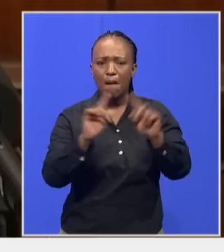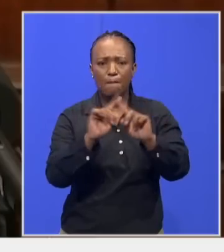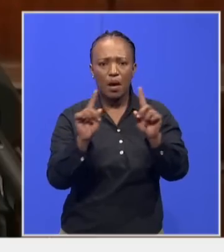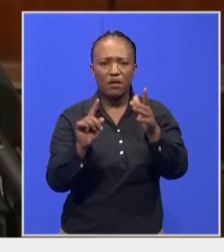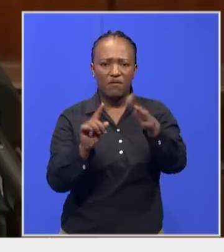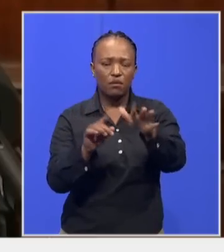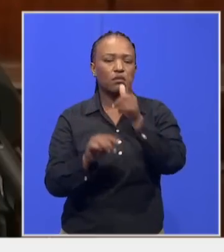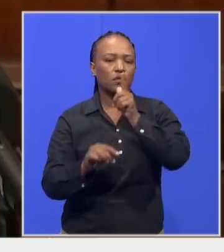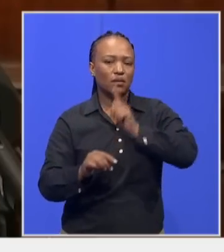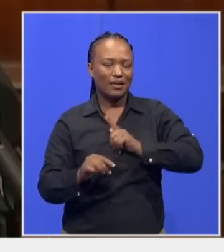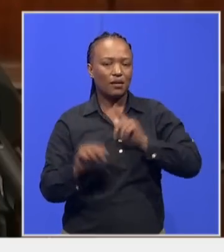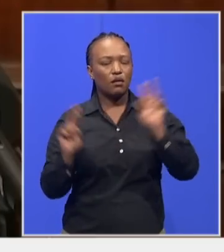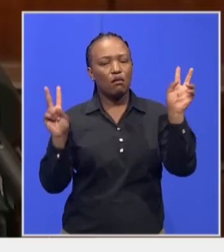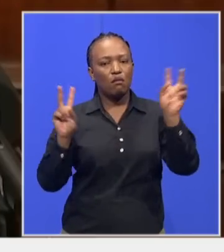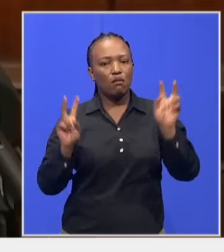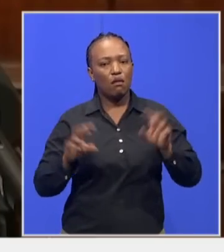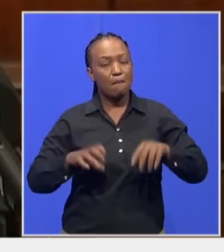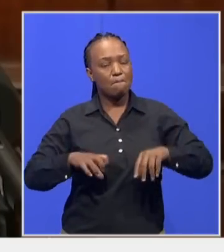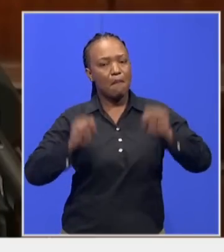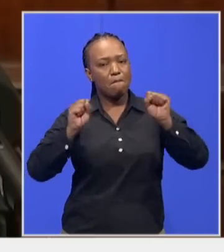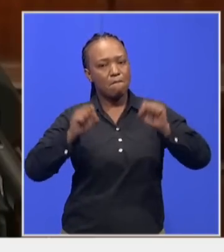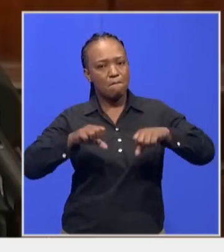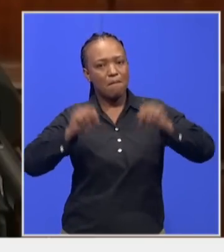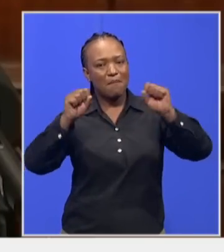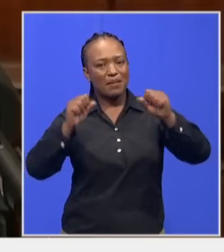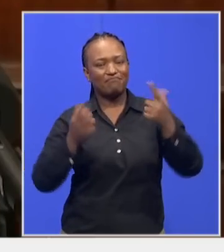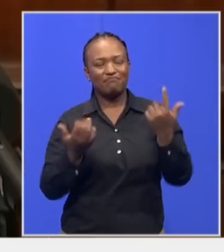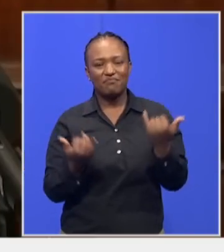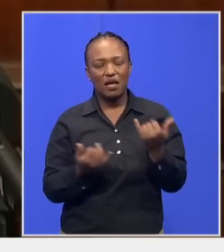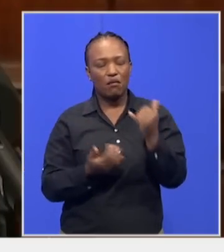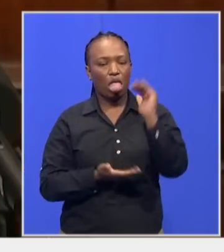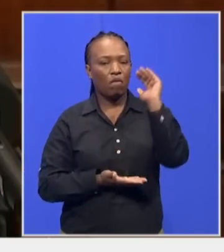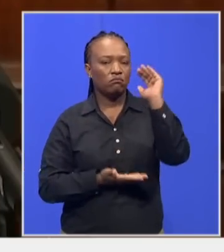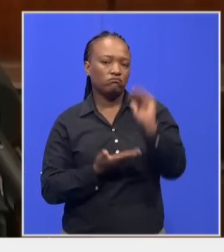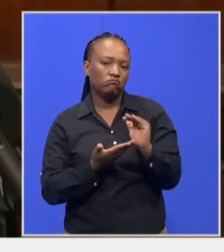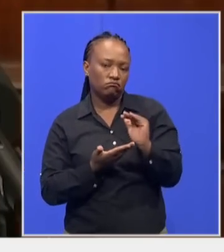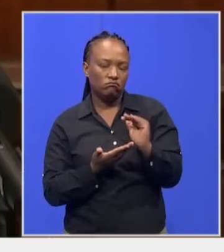that load shedding has reduced, if you like,